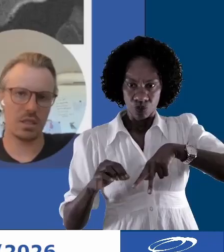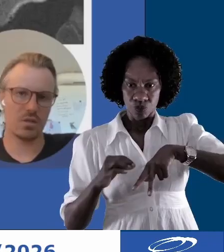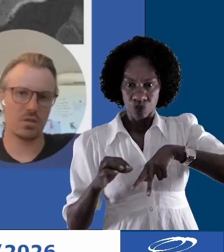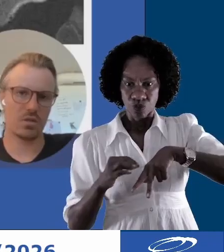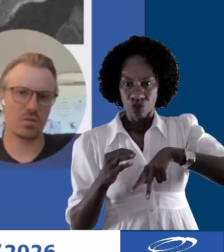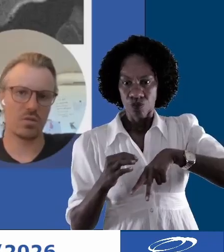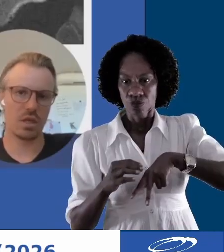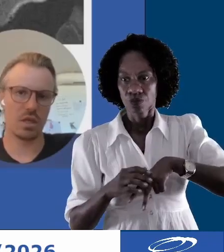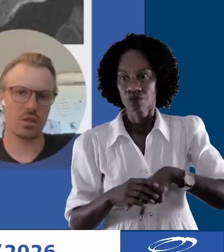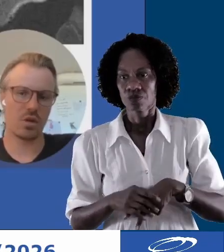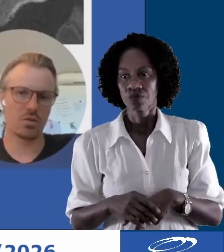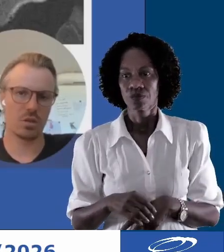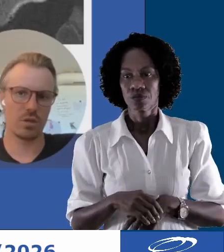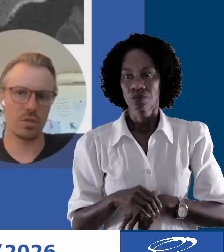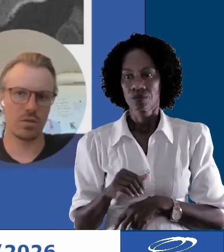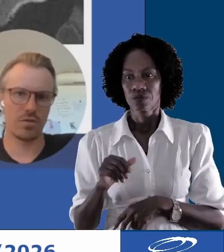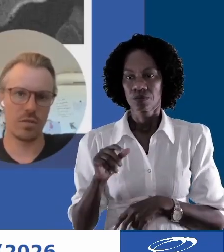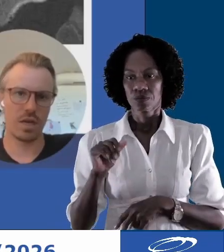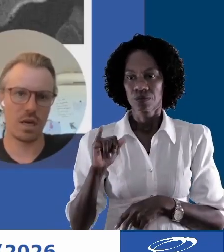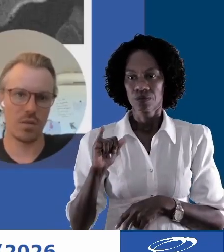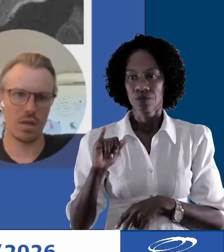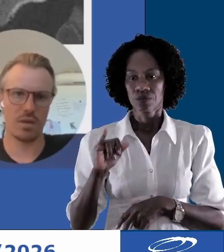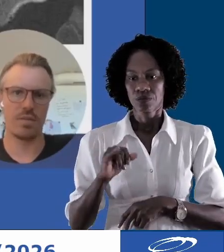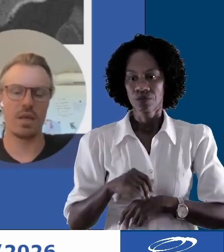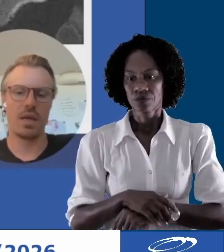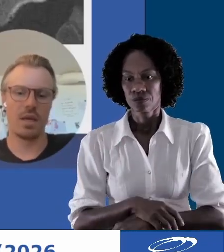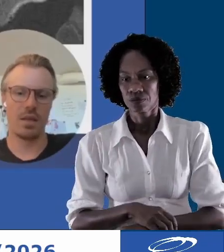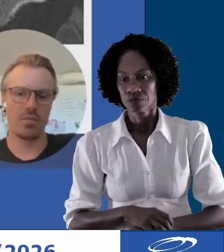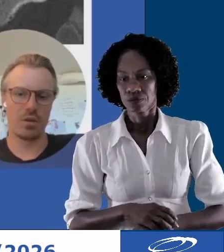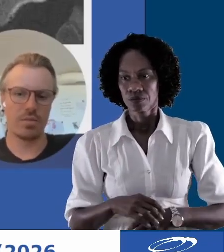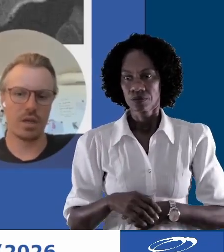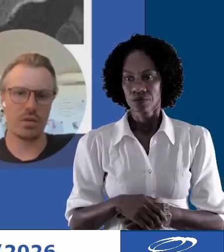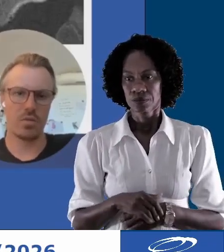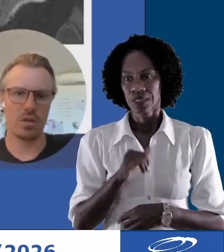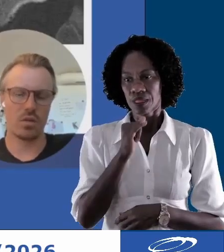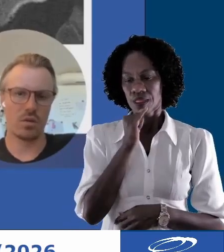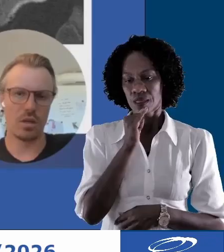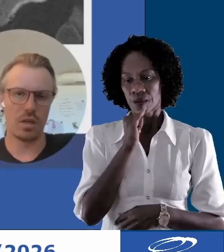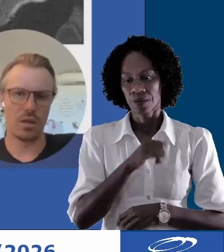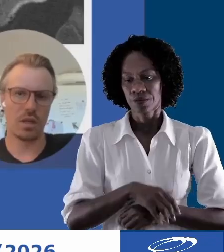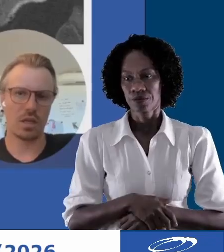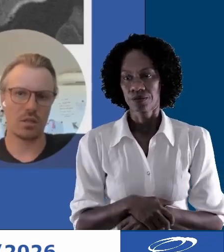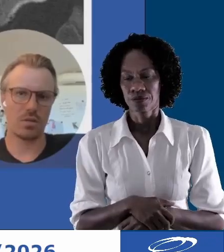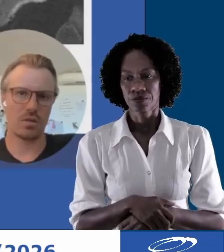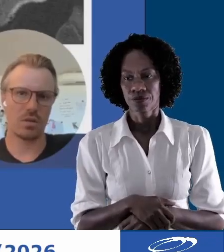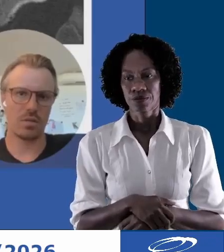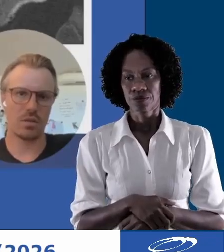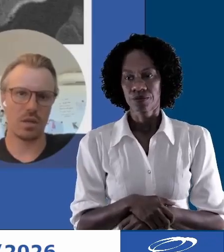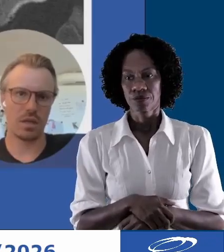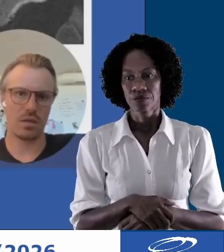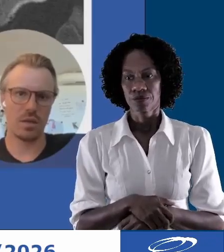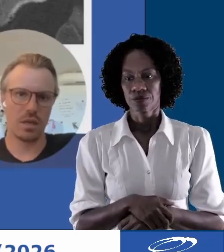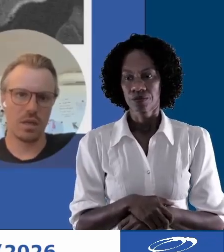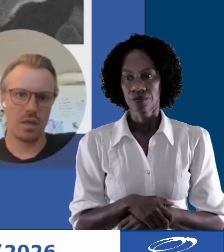inside the screw and as close as possible from the outer layer. And then we compared it with normal healthy cancellous bone on the opposite